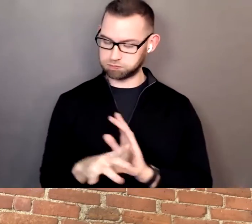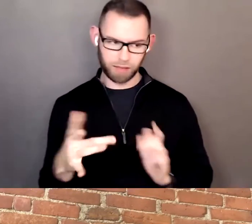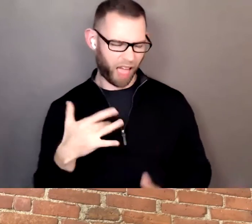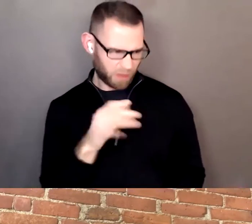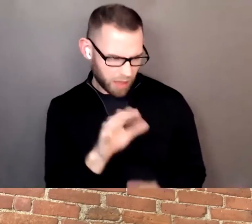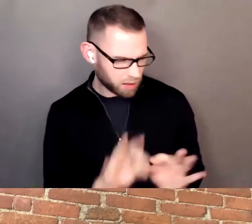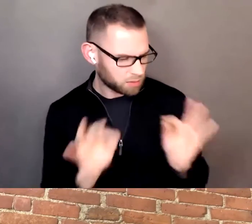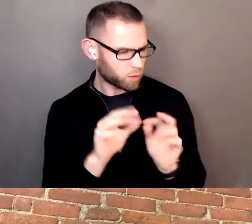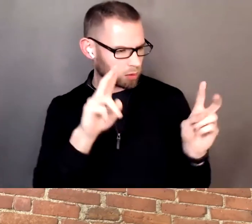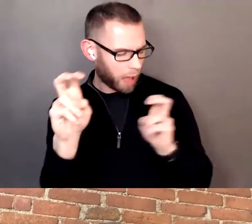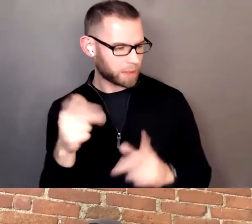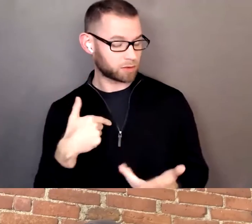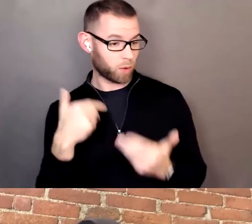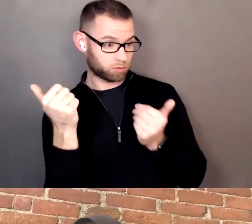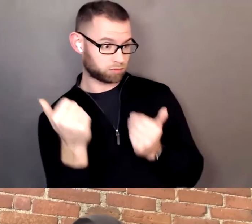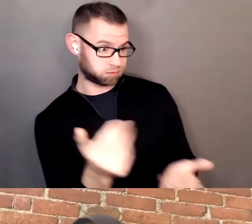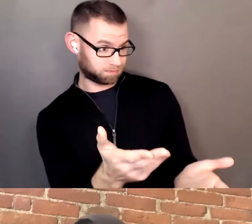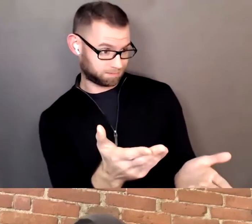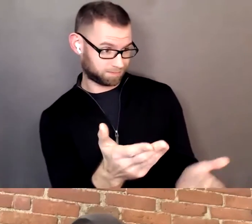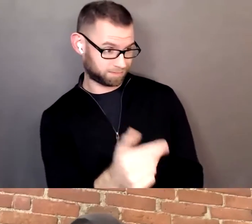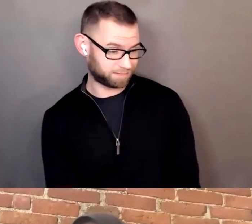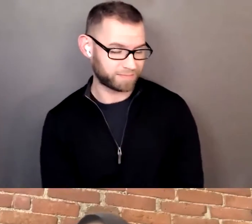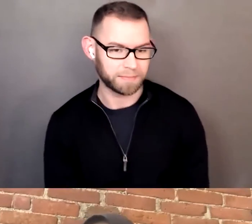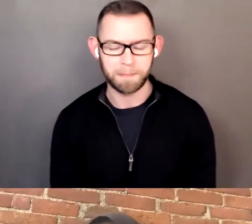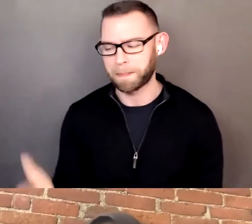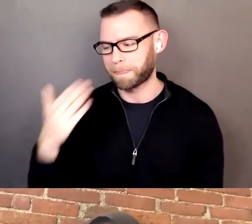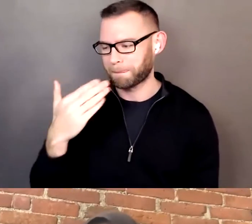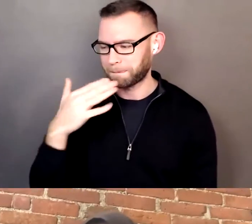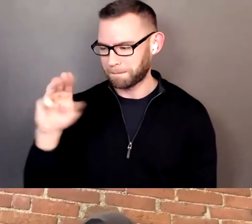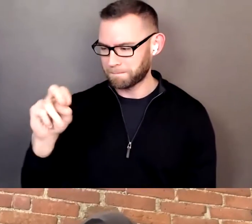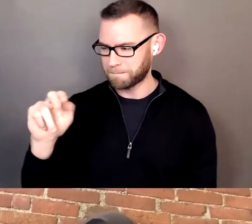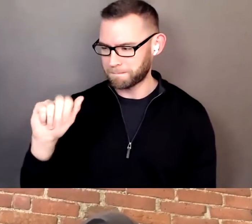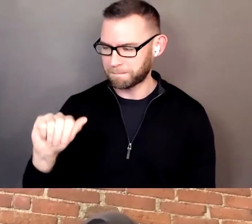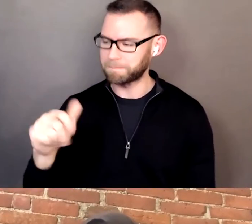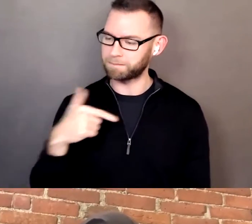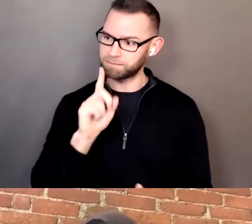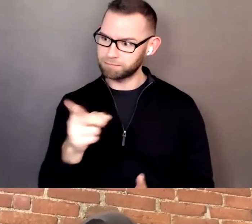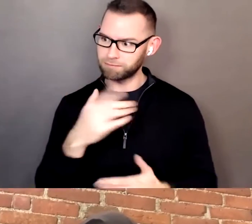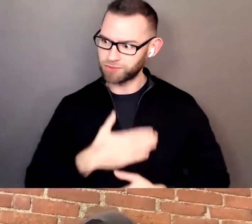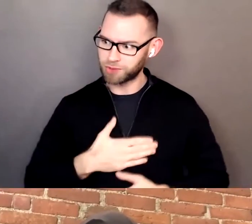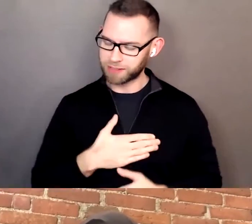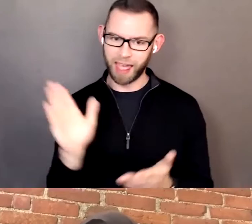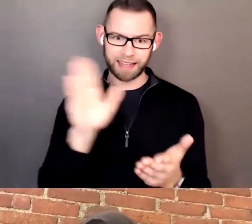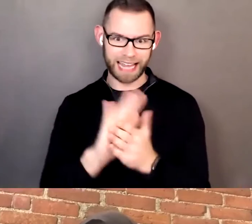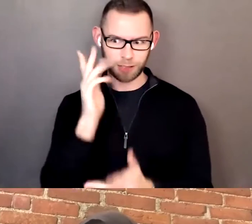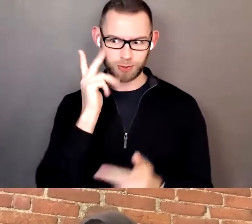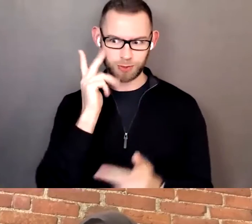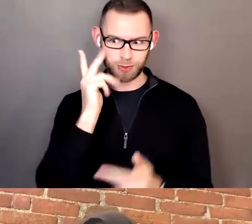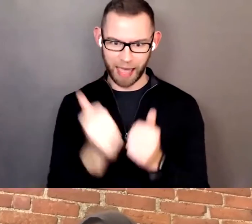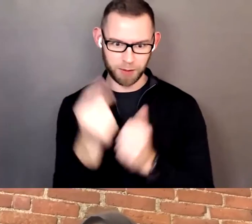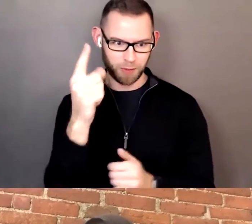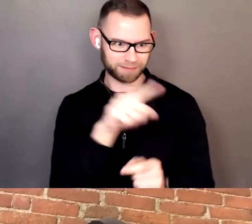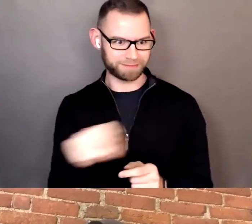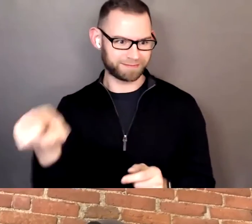the microphone on to you. Thanks, Mona. I really appreciate it. And like I said, it's great to see so many people here on a